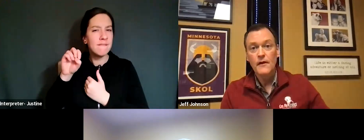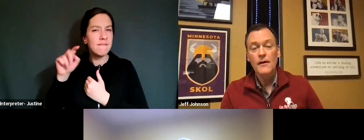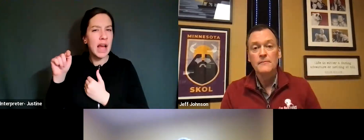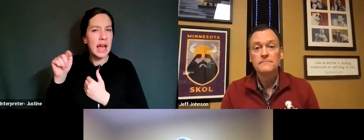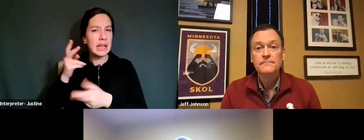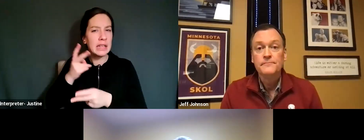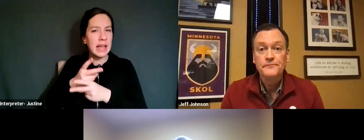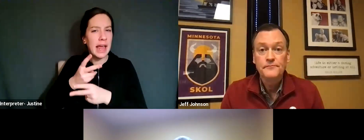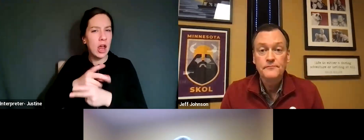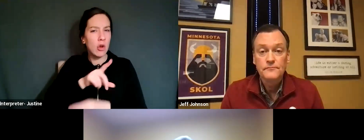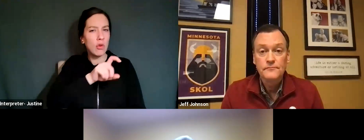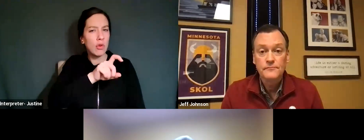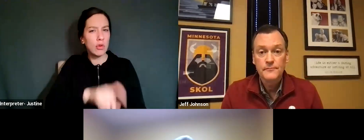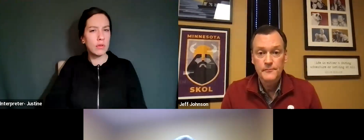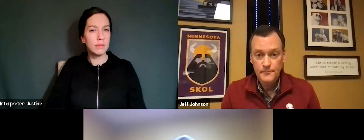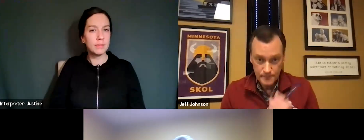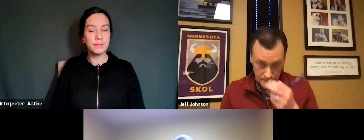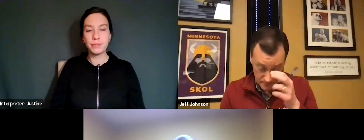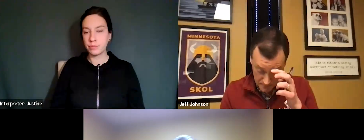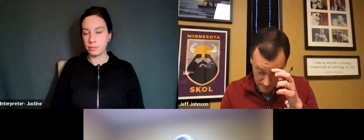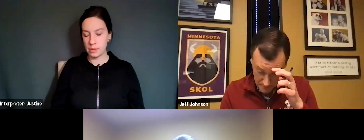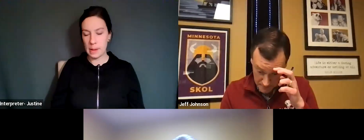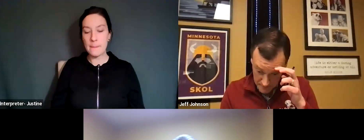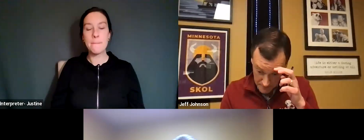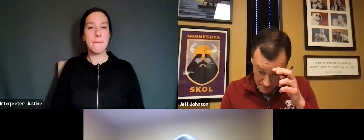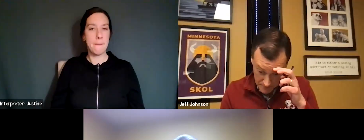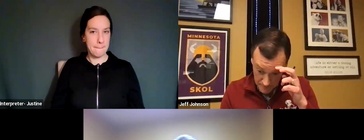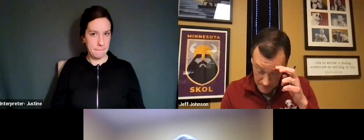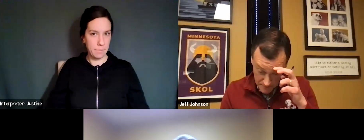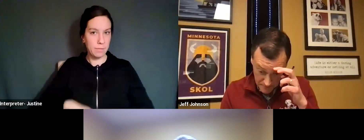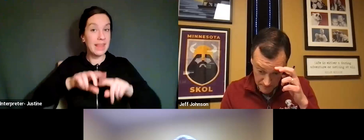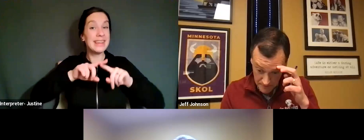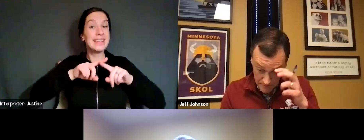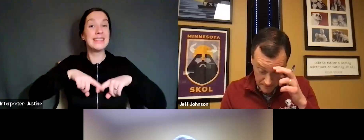Again, this will vary by the facility.